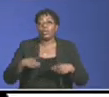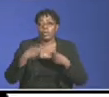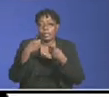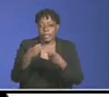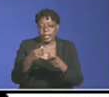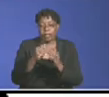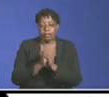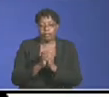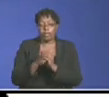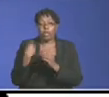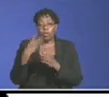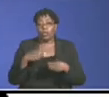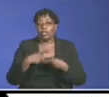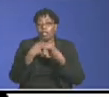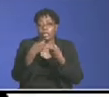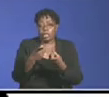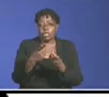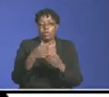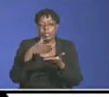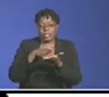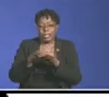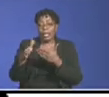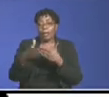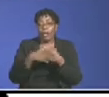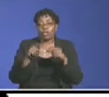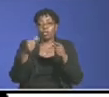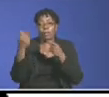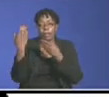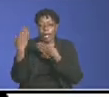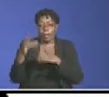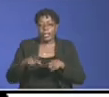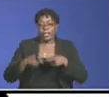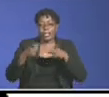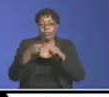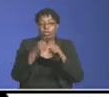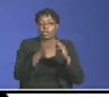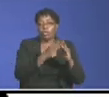And we're going to send it back to Grand Bahama. And we're going to give to the community.